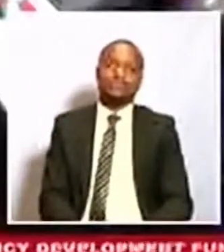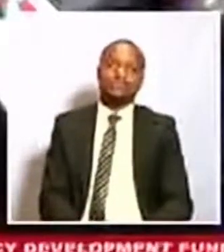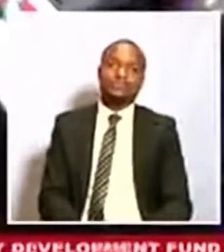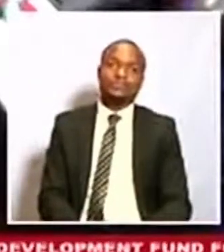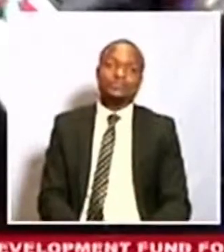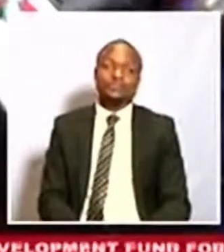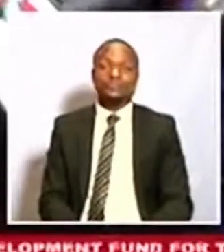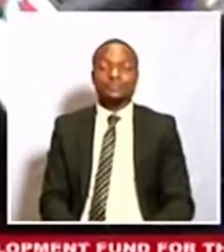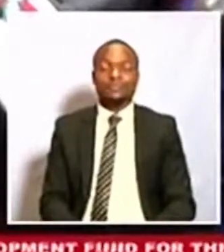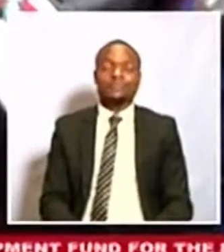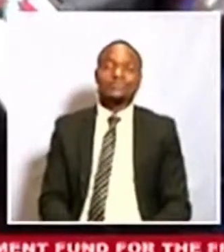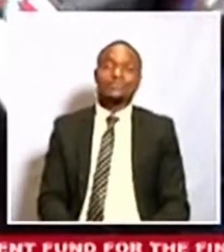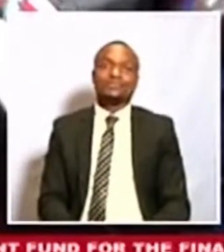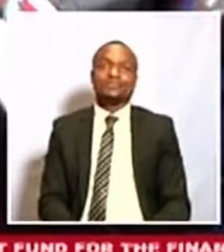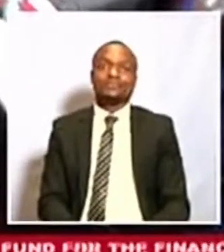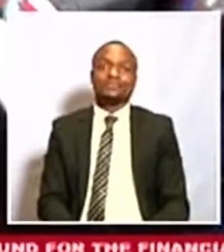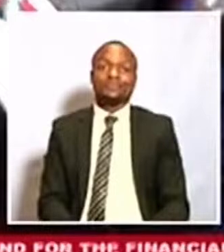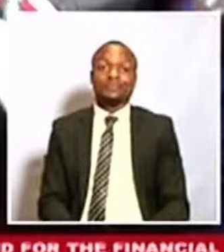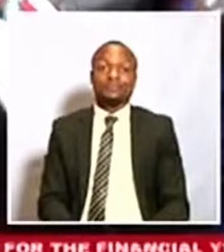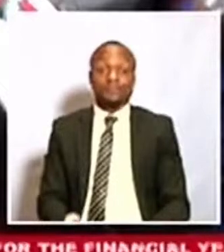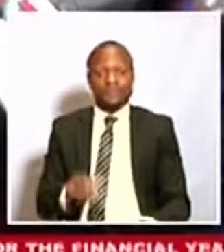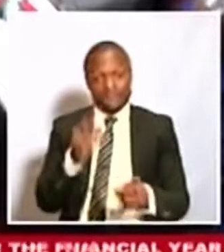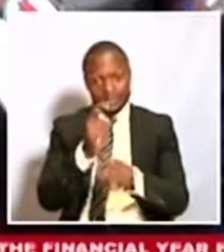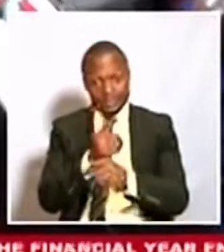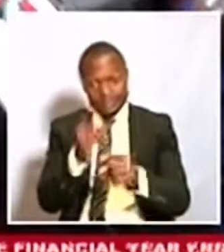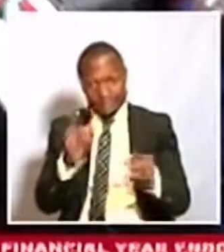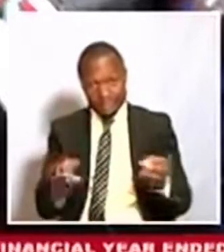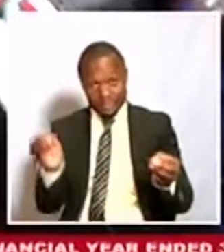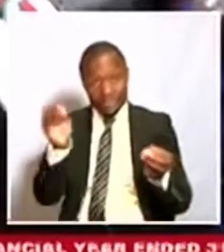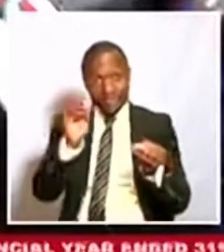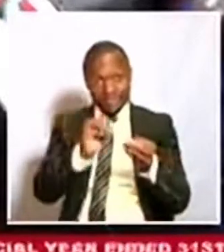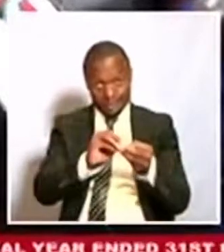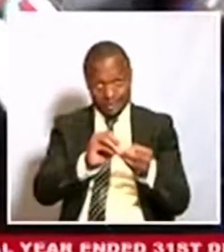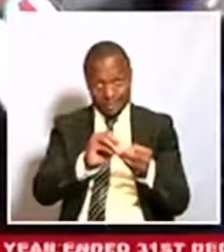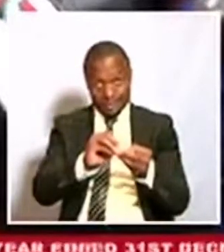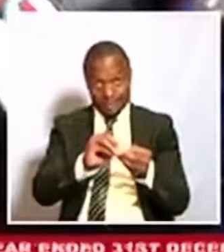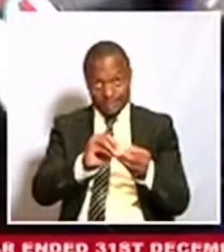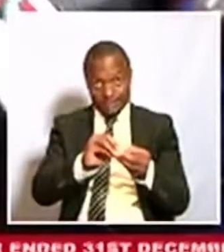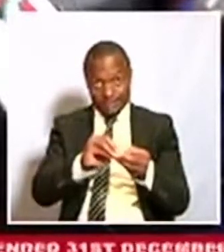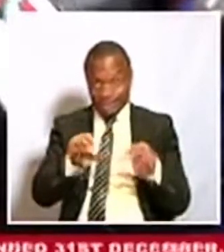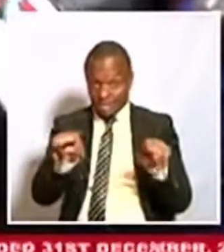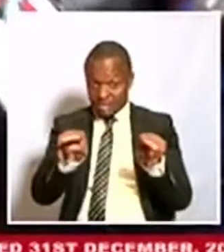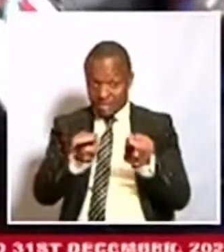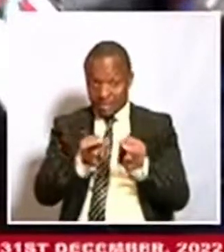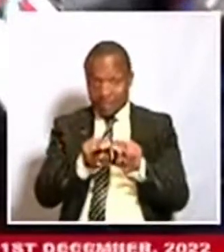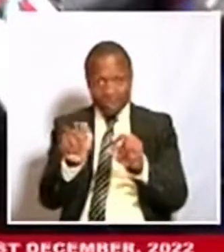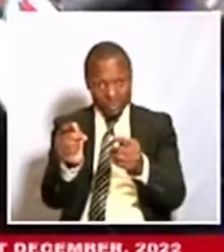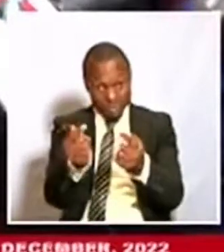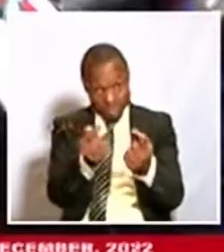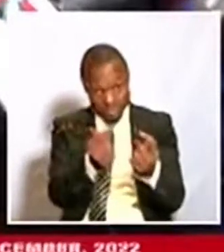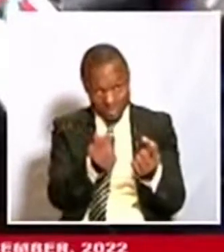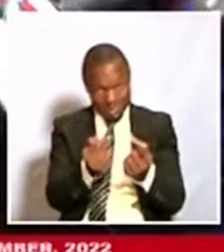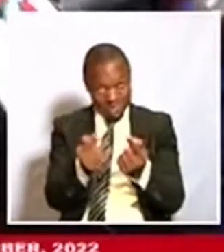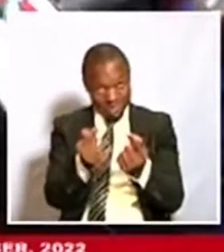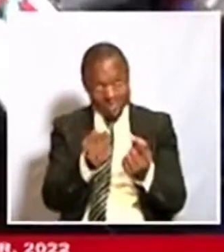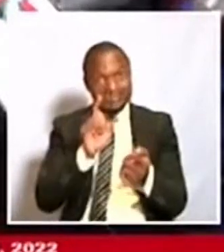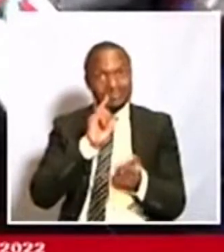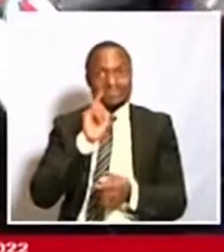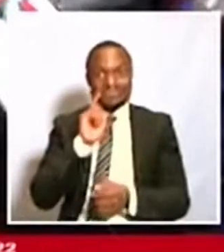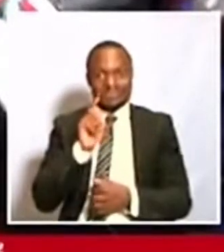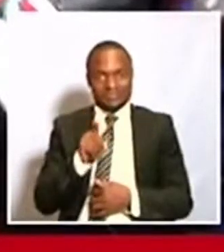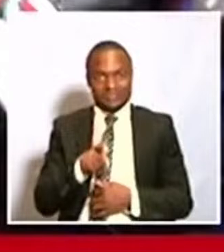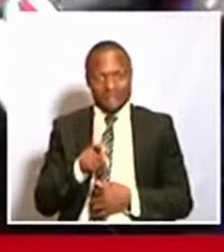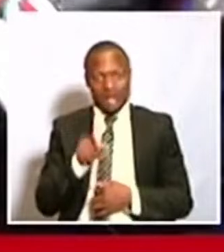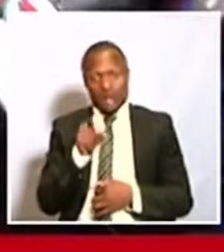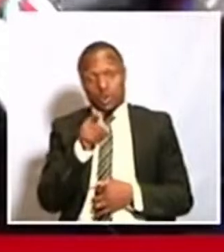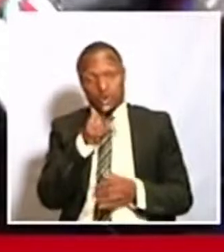I think on just in addition, the ideal situation should be